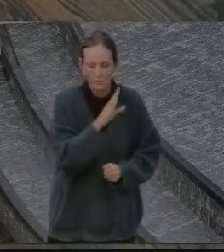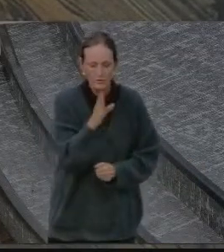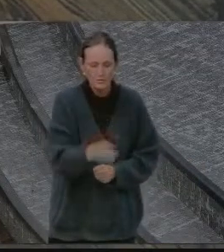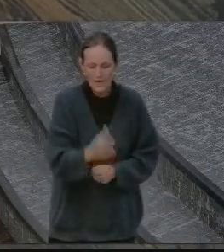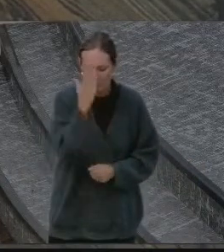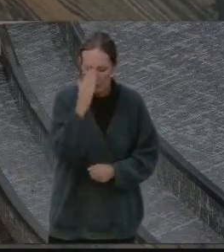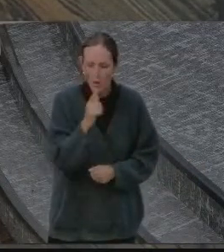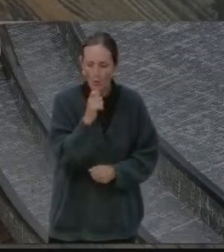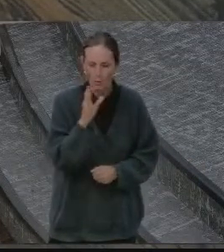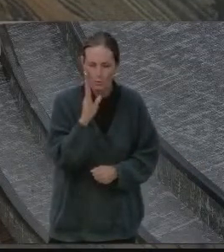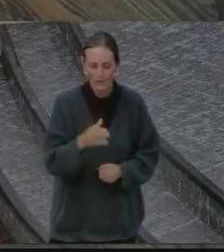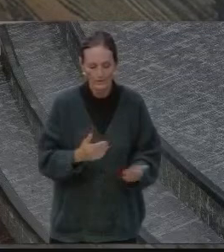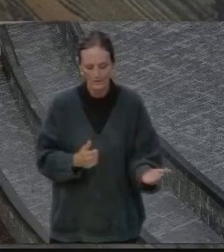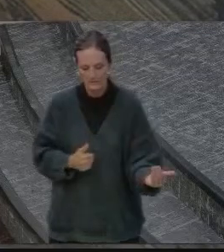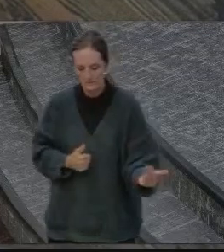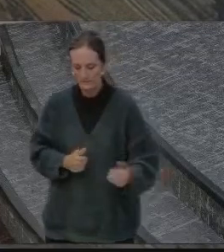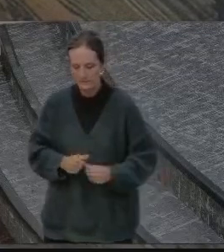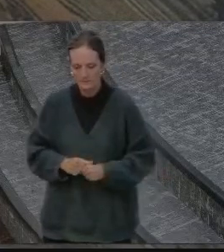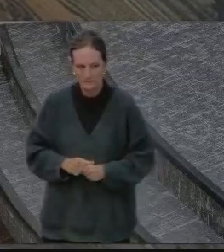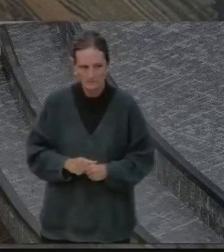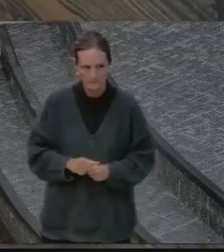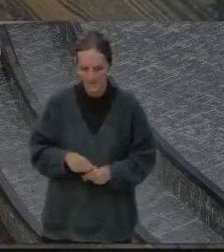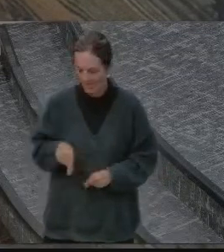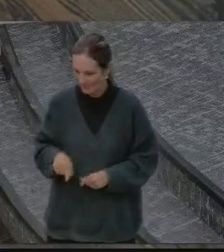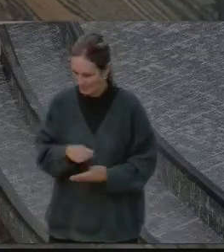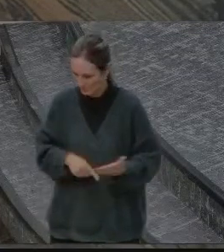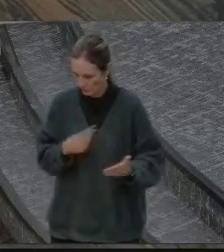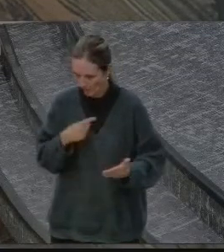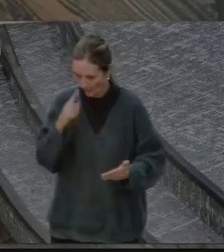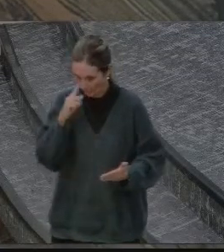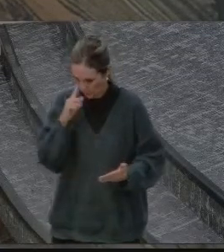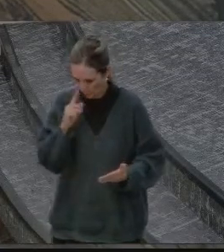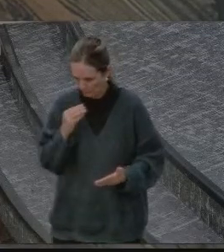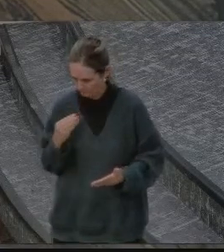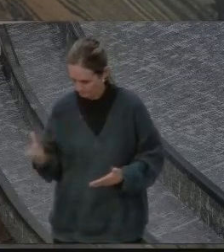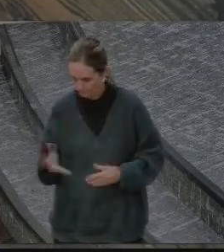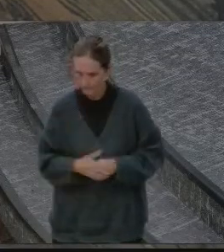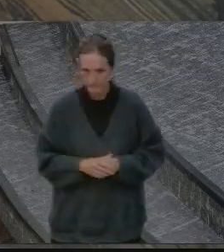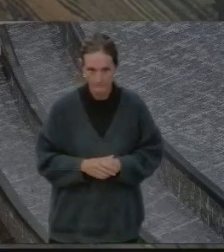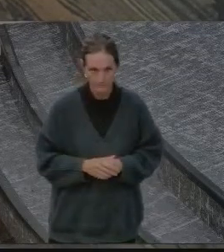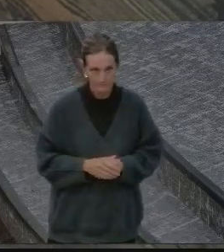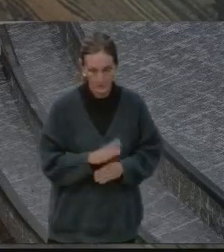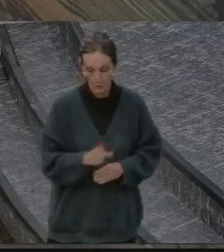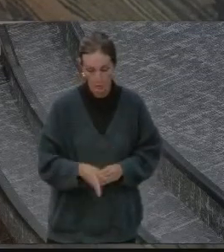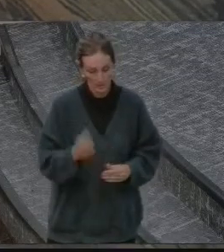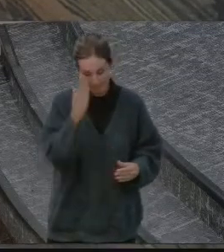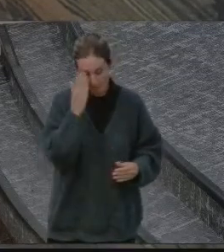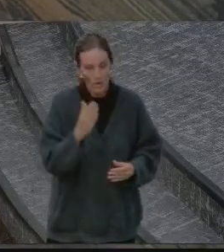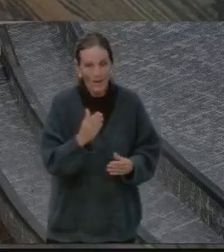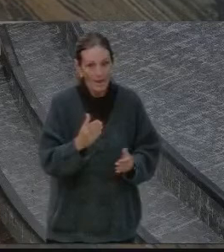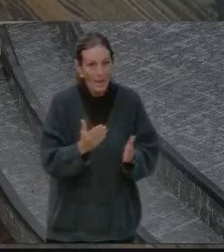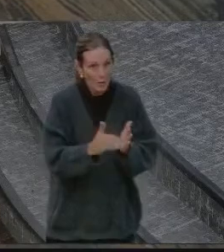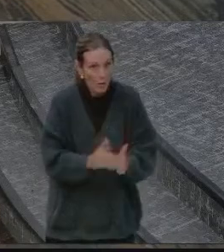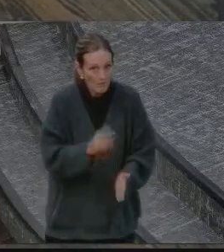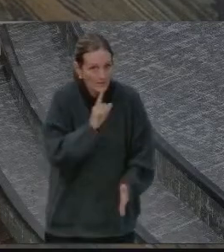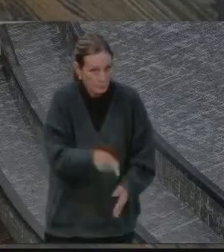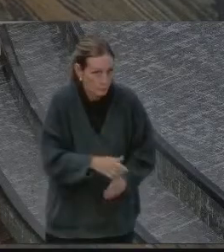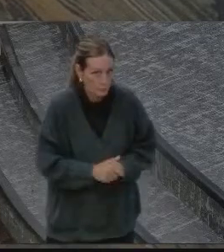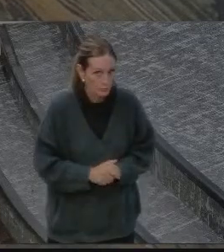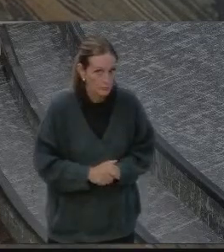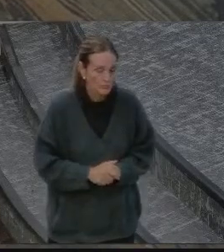say, this is what I've heard. And then a lot of times it's true.